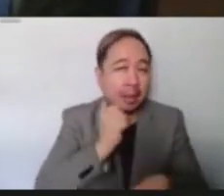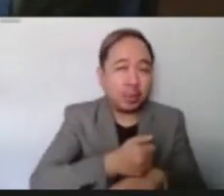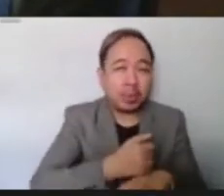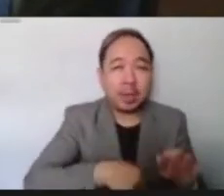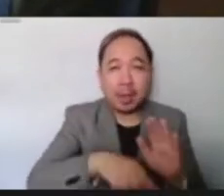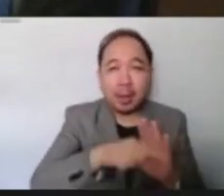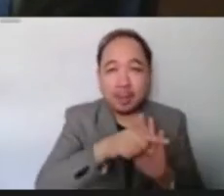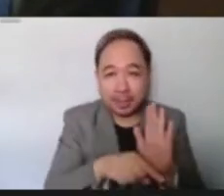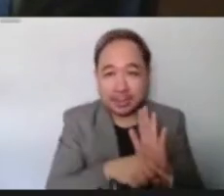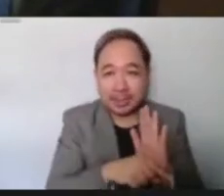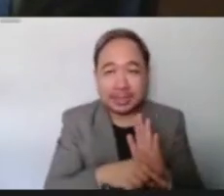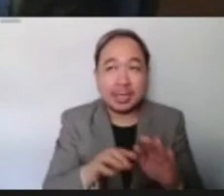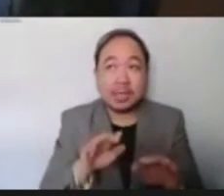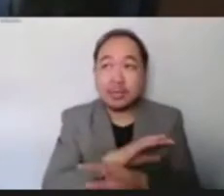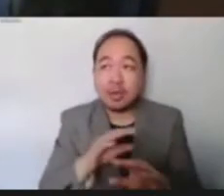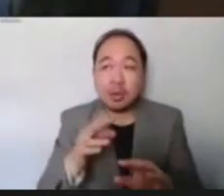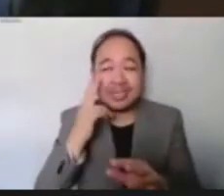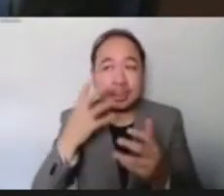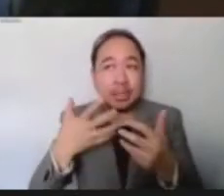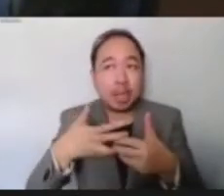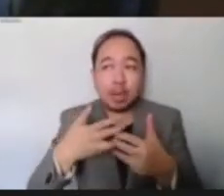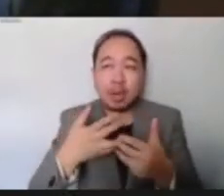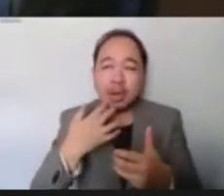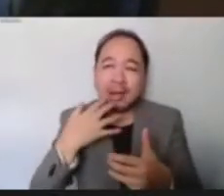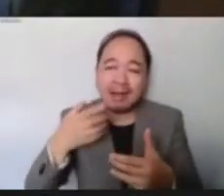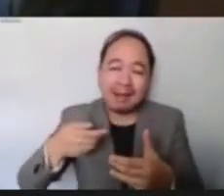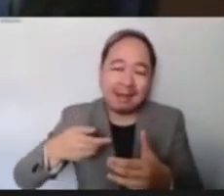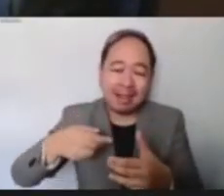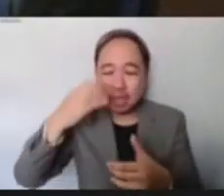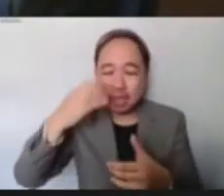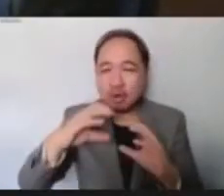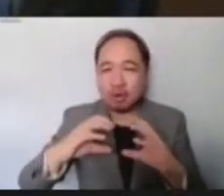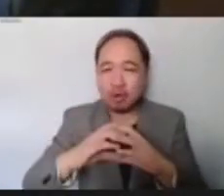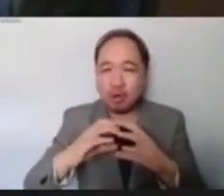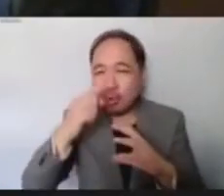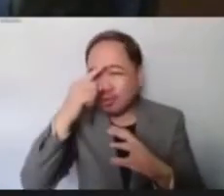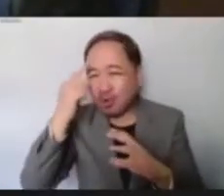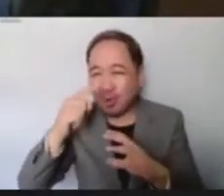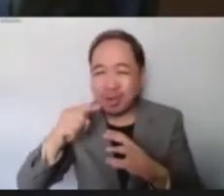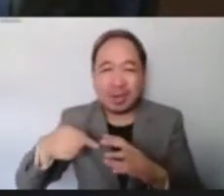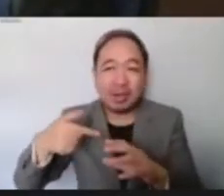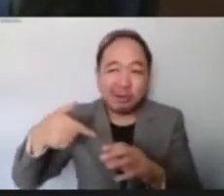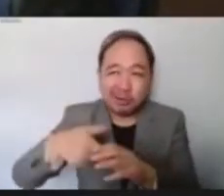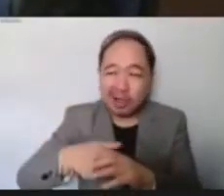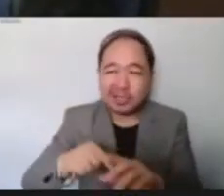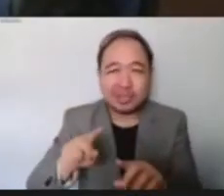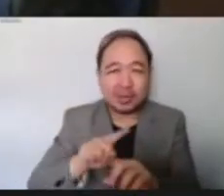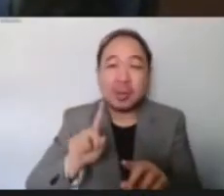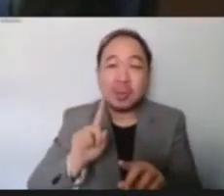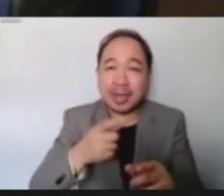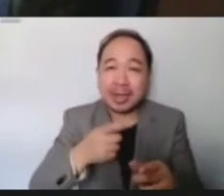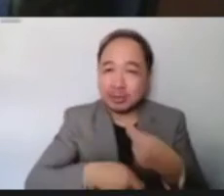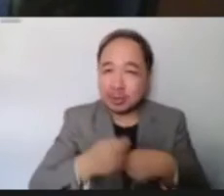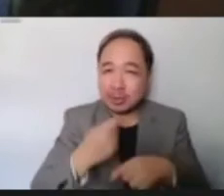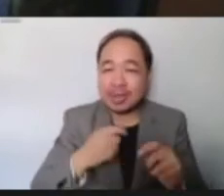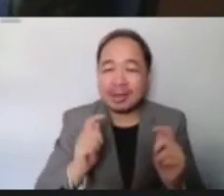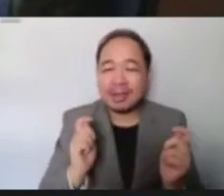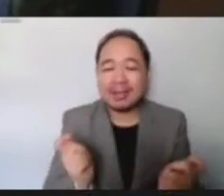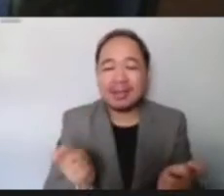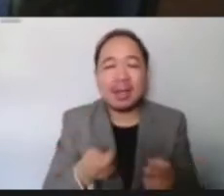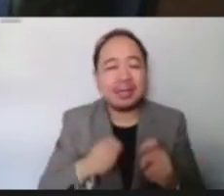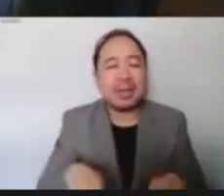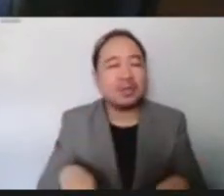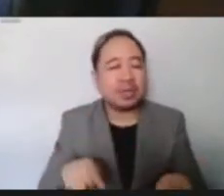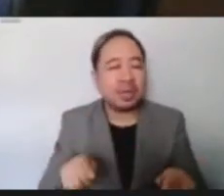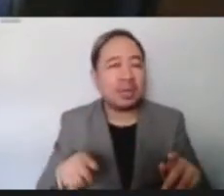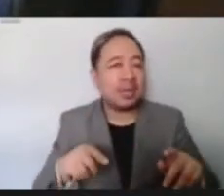coal-based thermal power plants and shifting of industrial units to piped natural gas tackling air pollution caused due